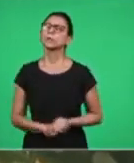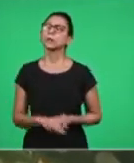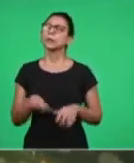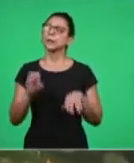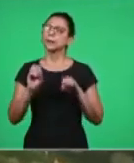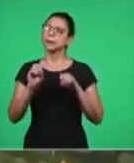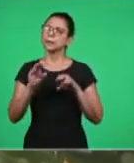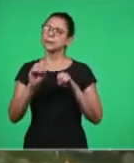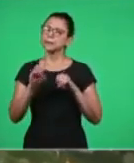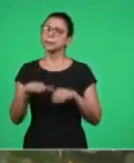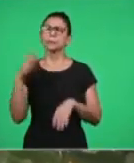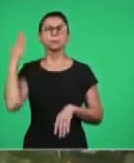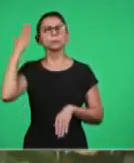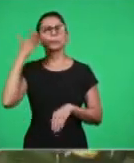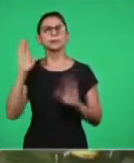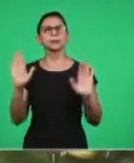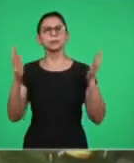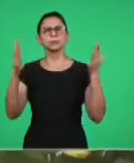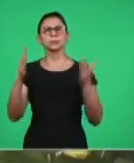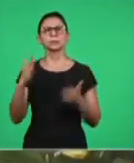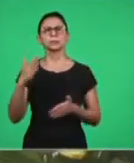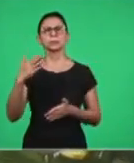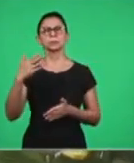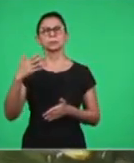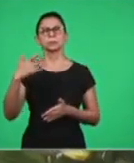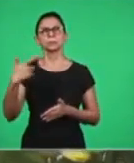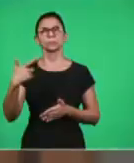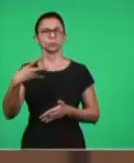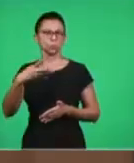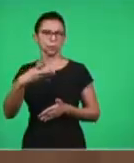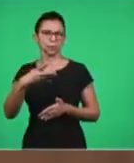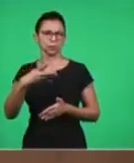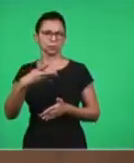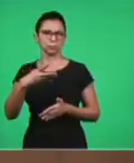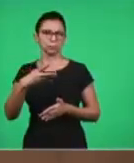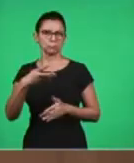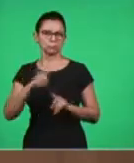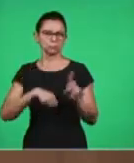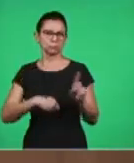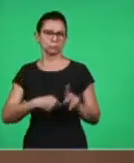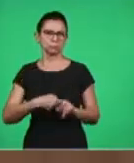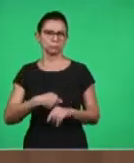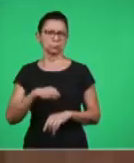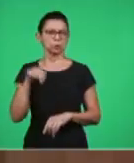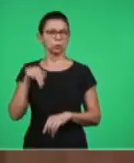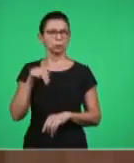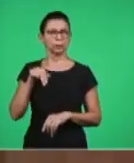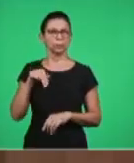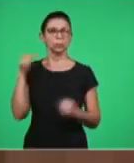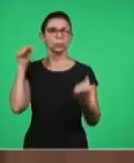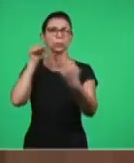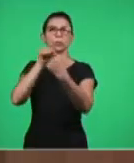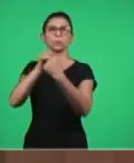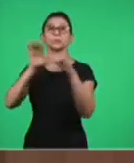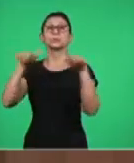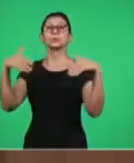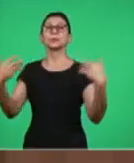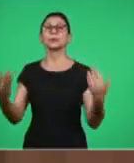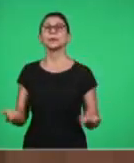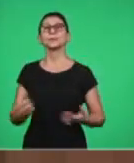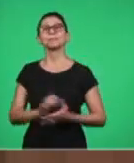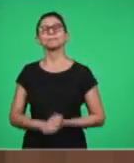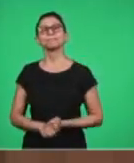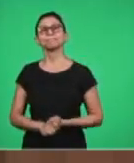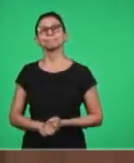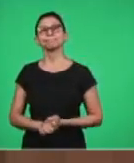that was given on that day, on the 24th of November? What the objective was